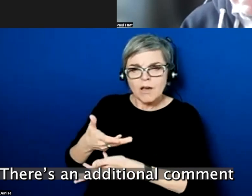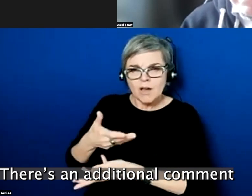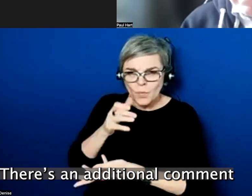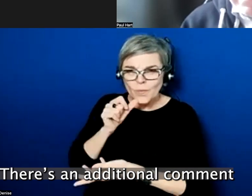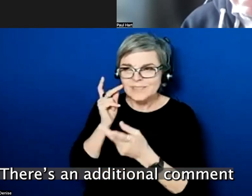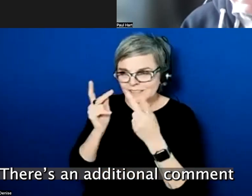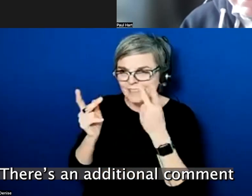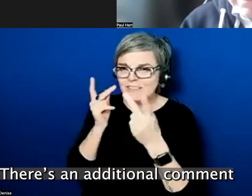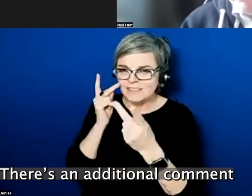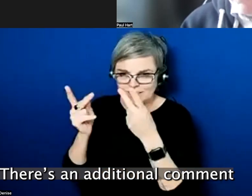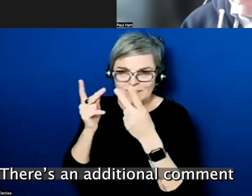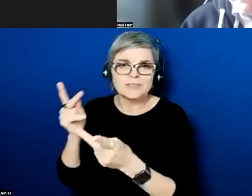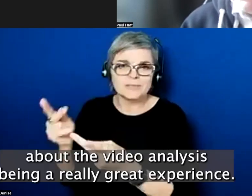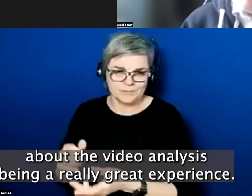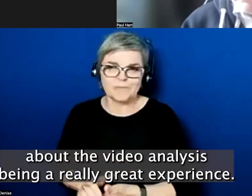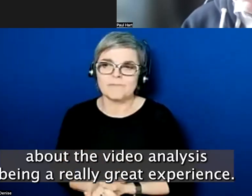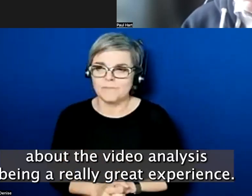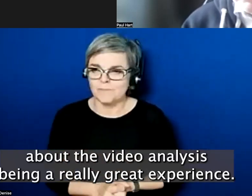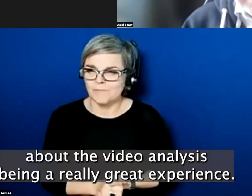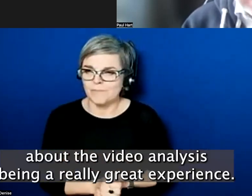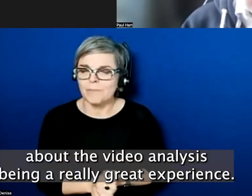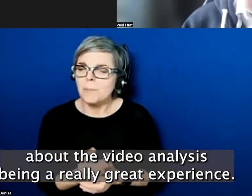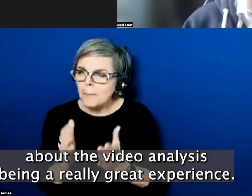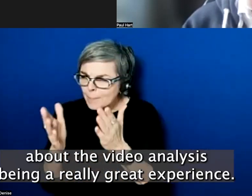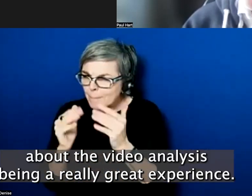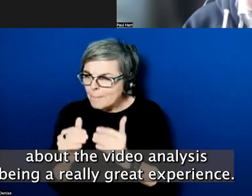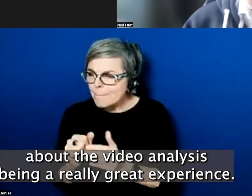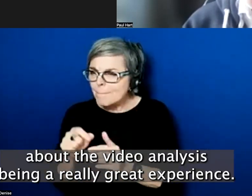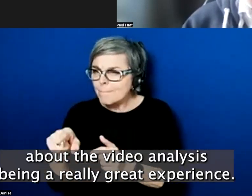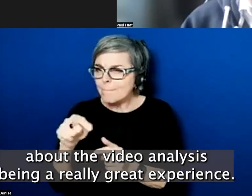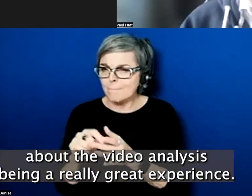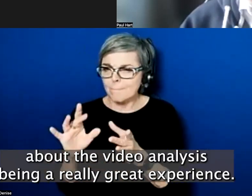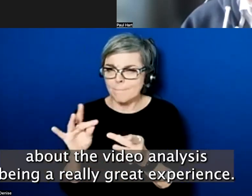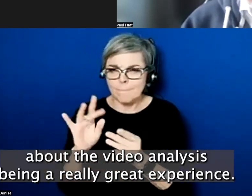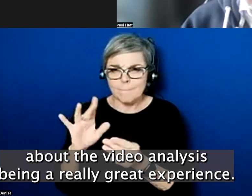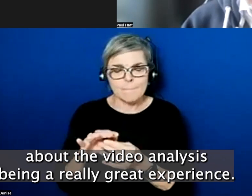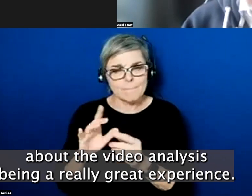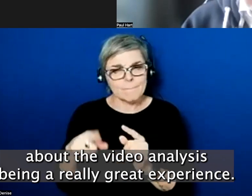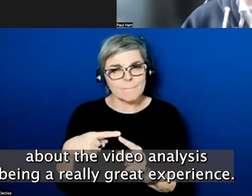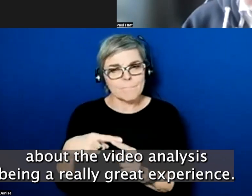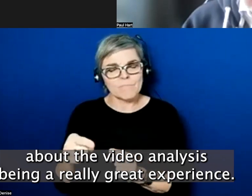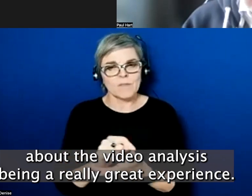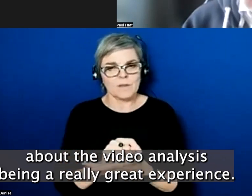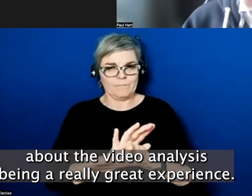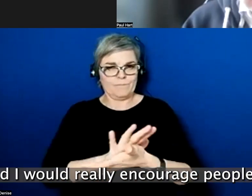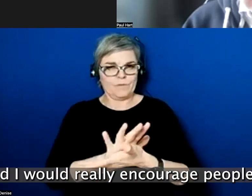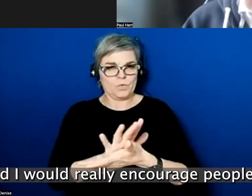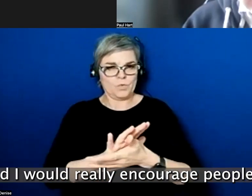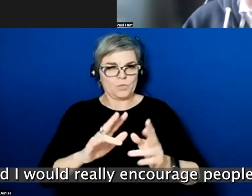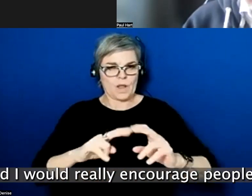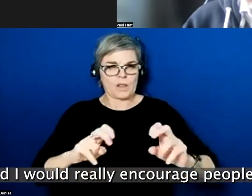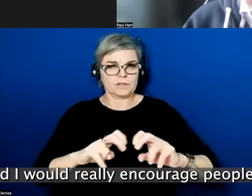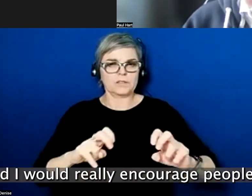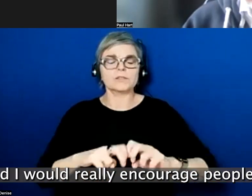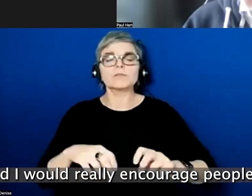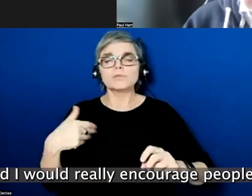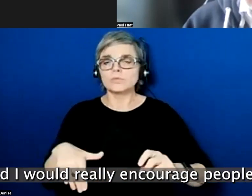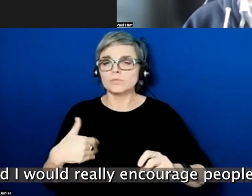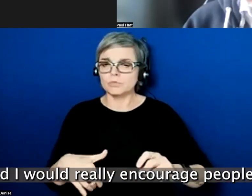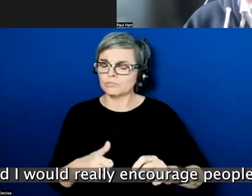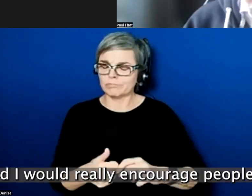There's an additional comment there about the video analysis being a really great experience, and I would